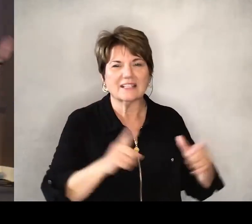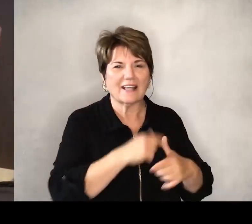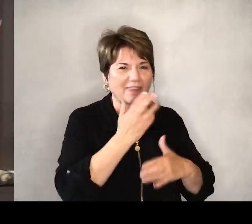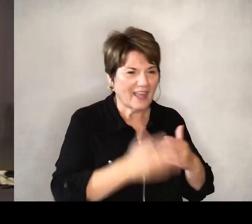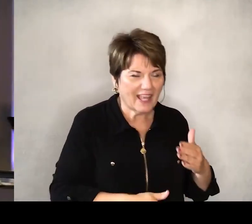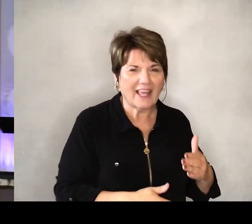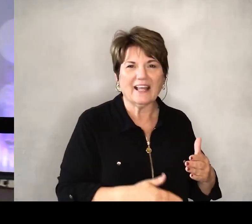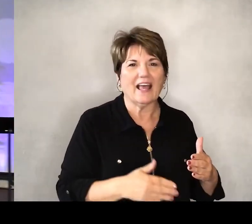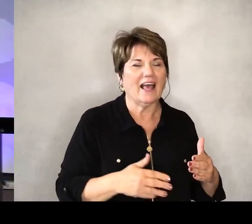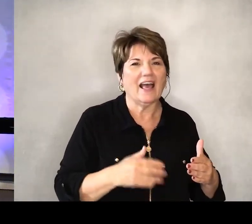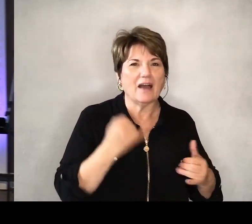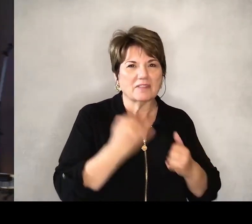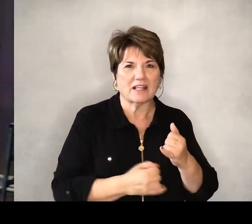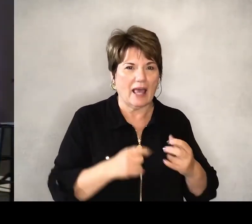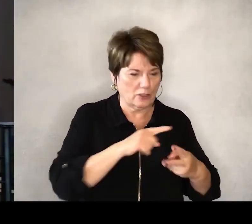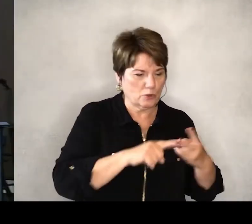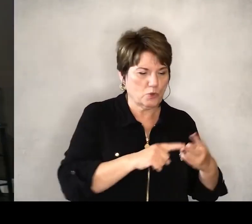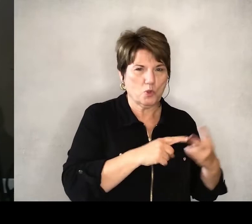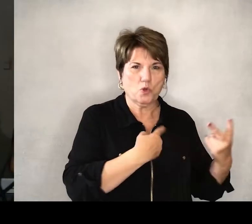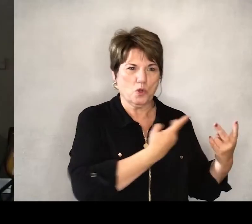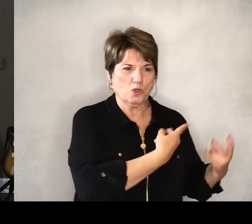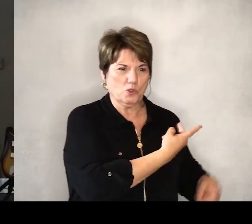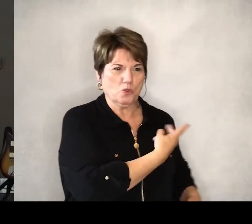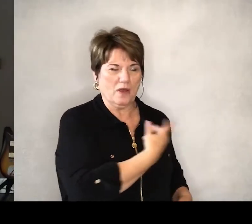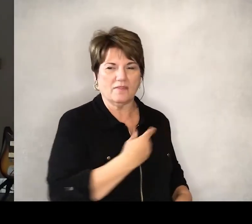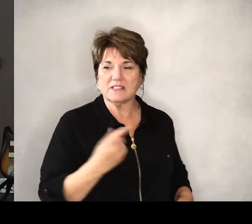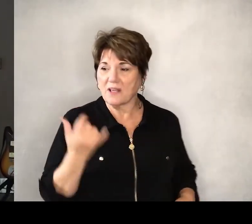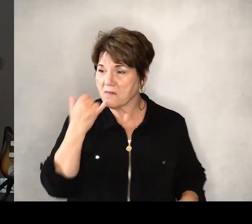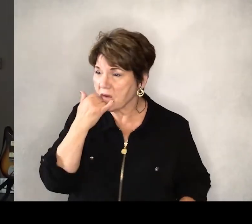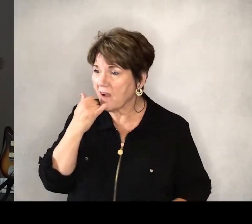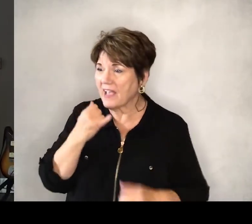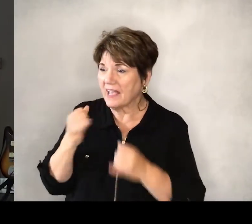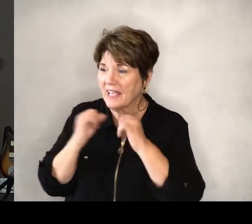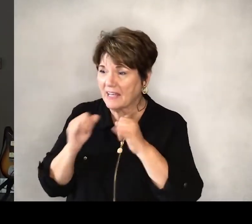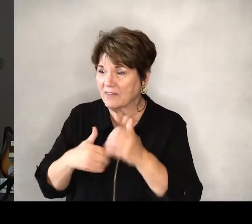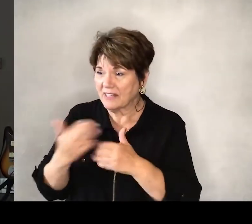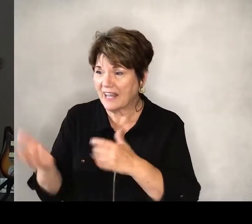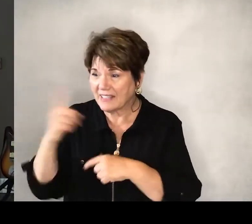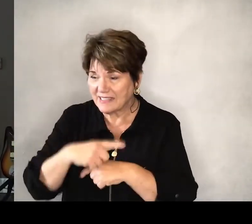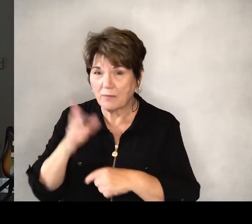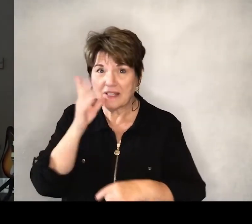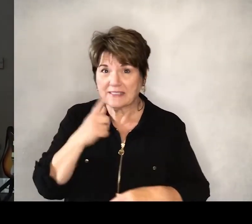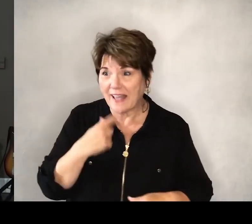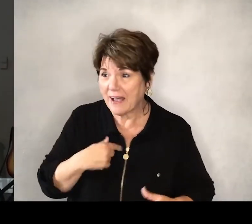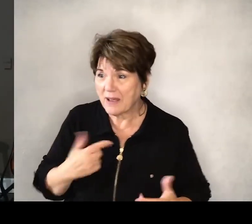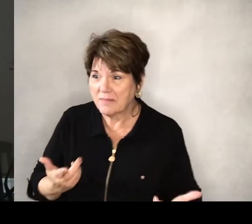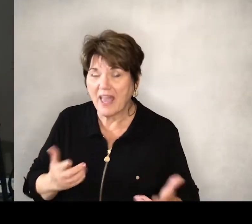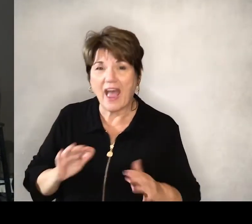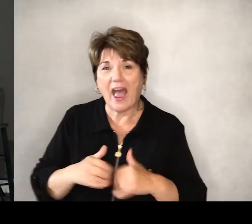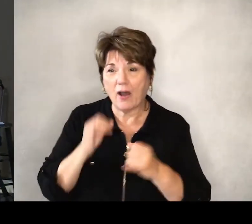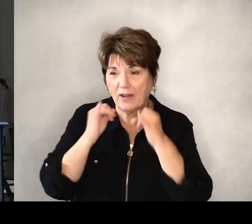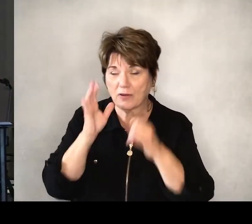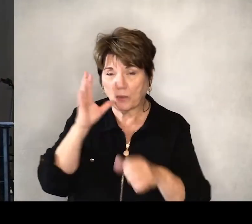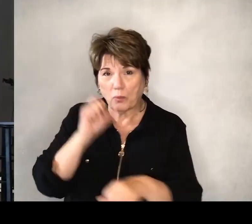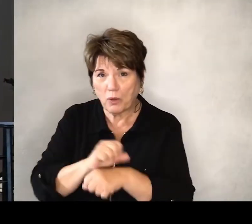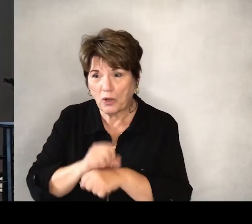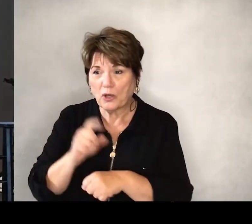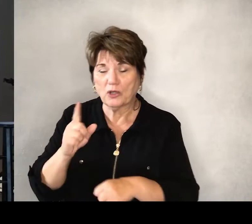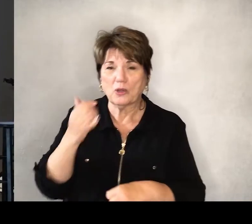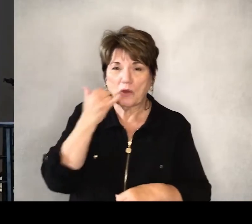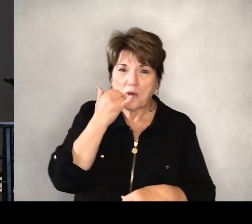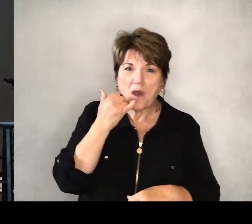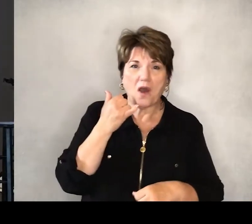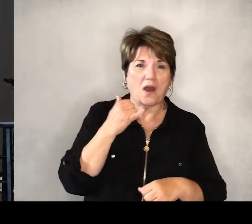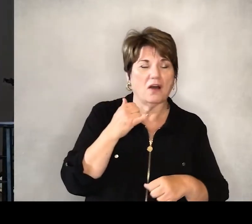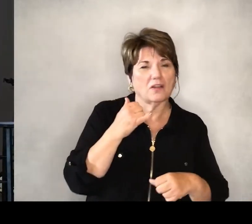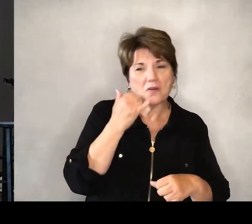very end. I was the last of two candidates. And he called, and he says, the interview was the next day, and I'm assuming he's going to tell me, like, here's how the interview's going to work. You're going to call here,